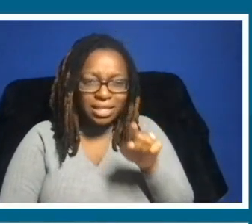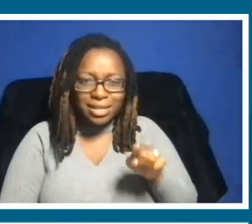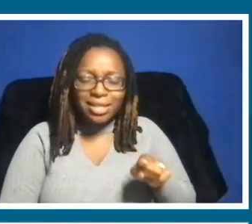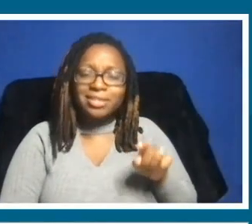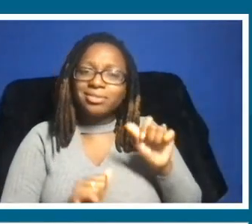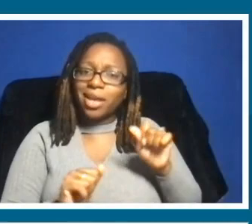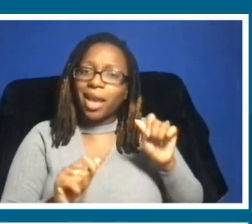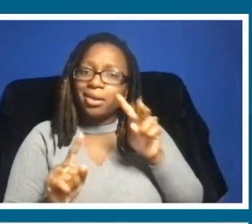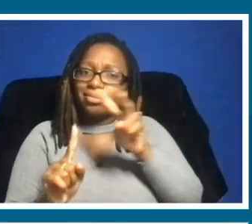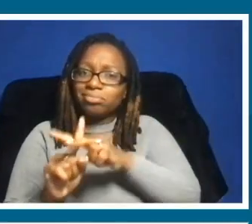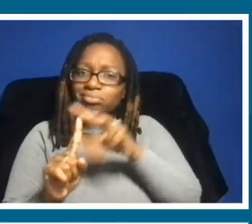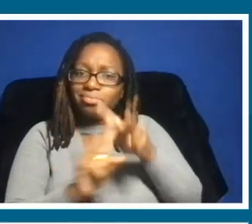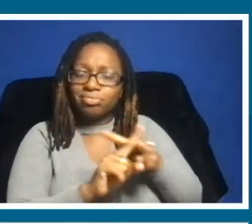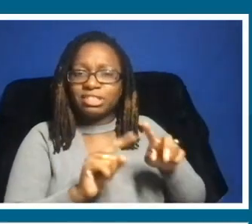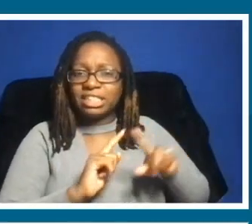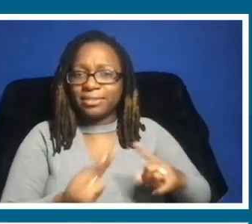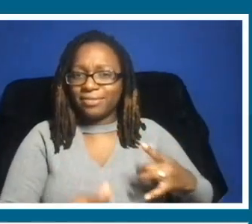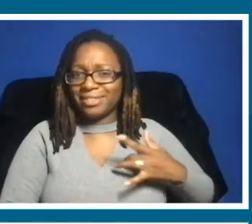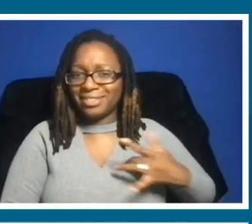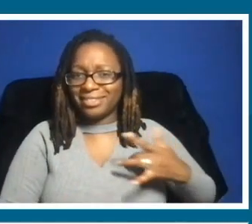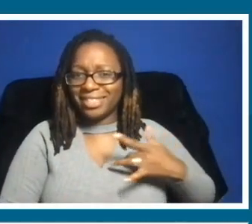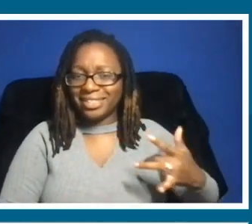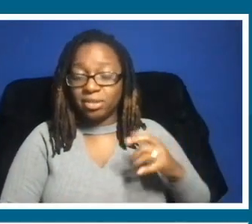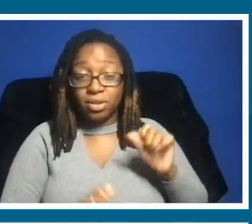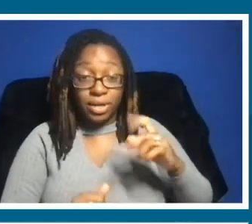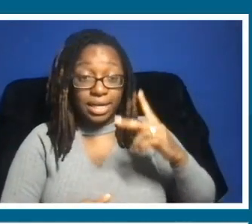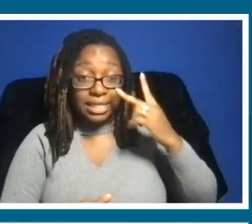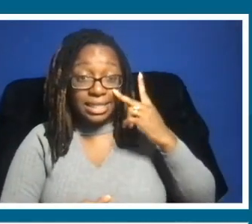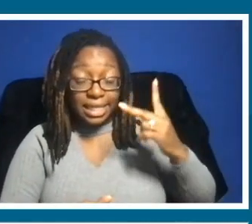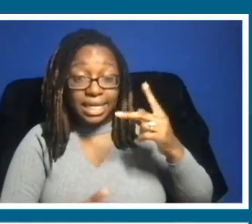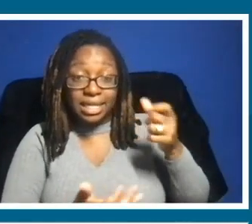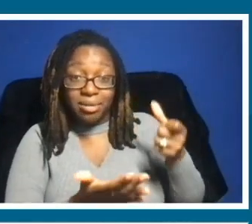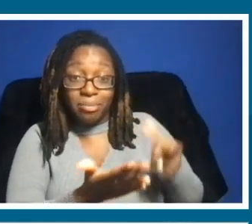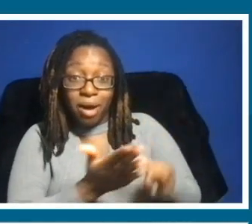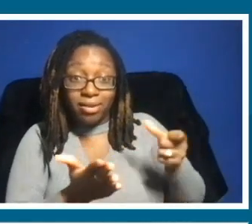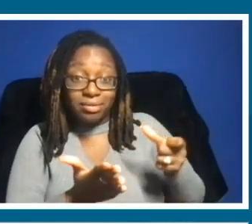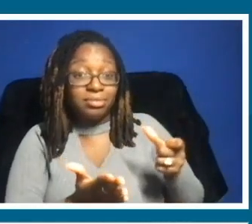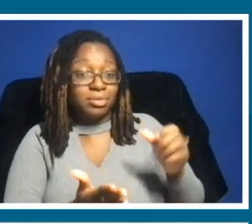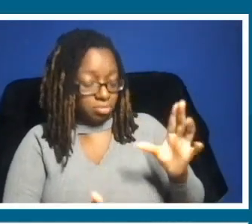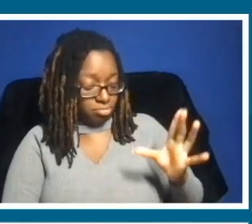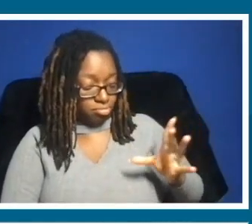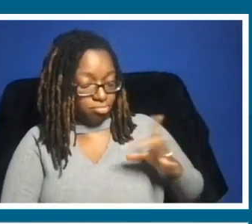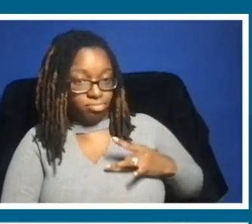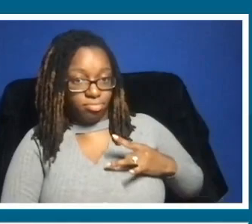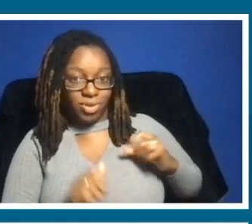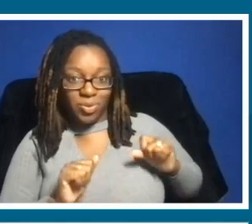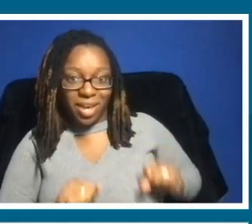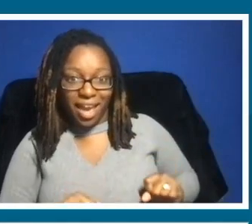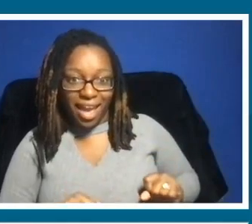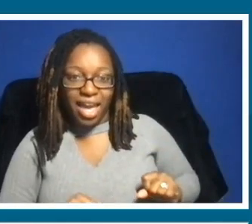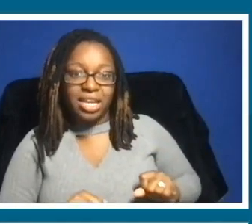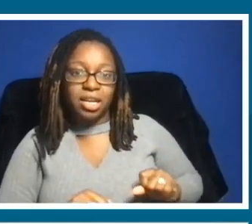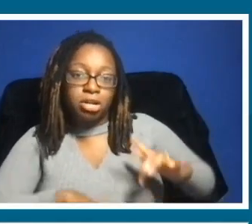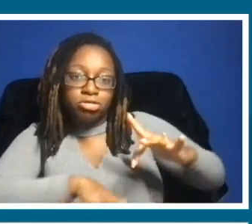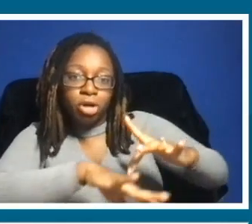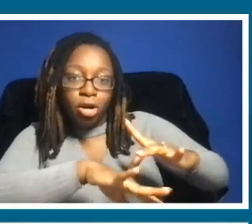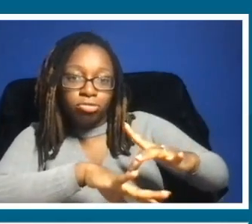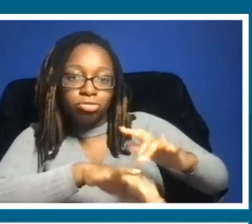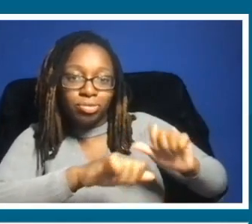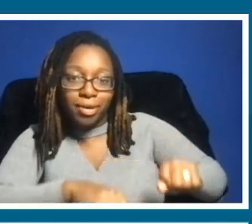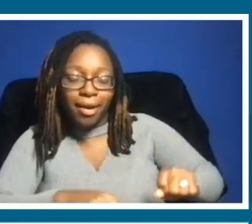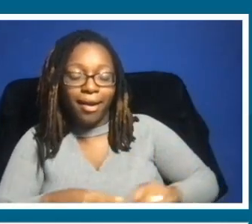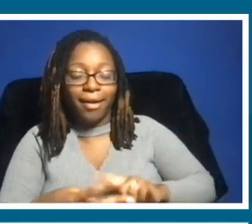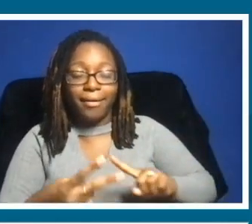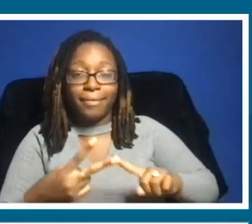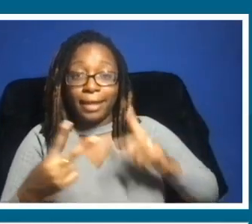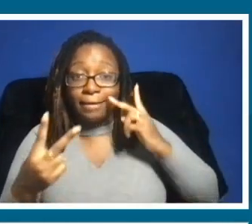different senses. You can imagine the button and pinning it on yourself. They're tangible, visual. As Bridget